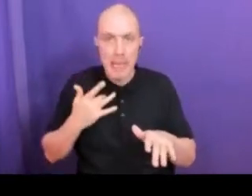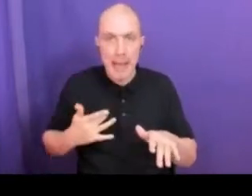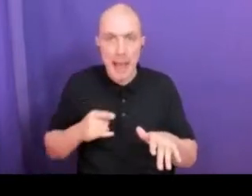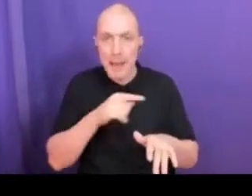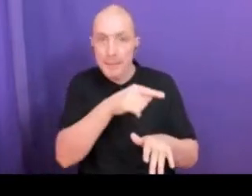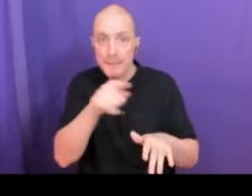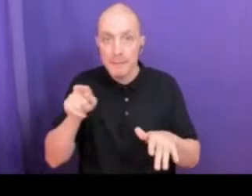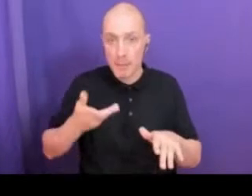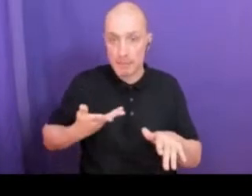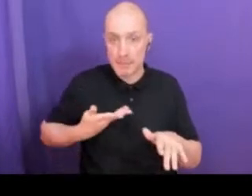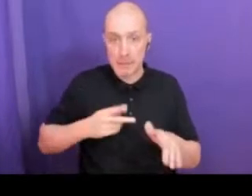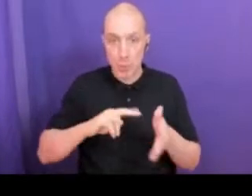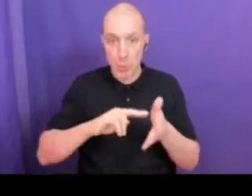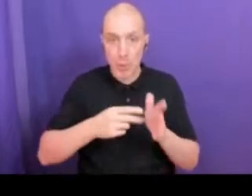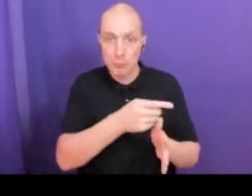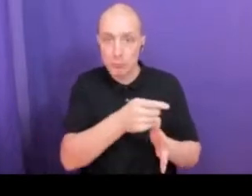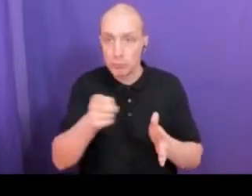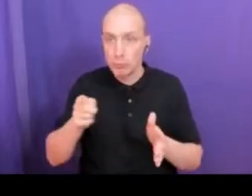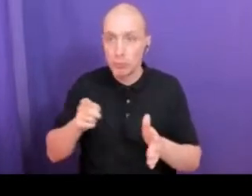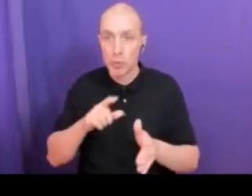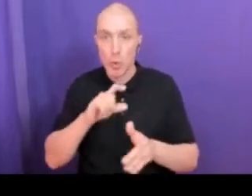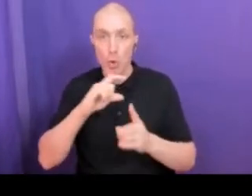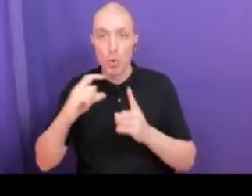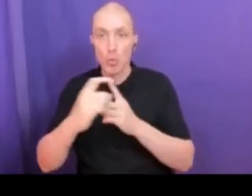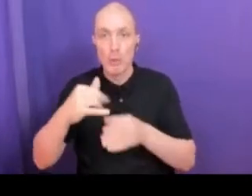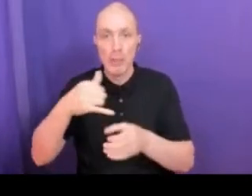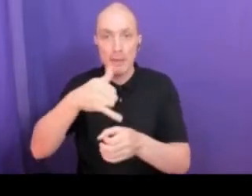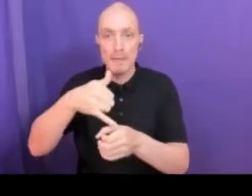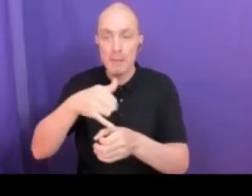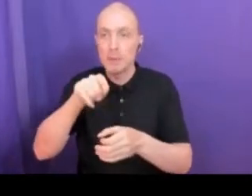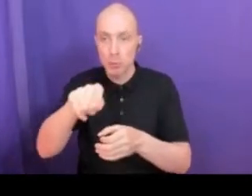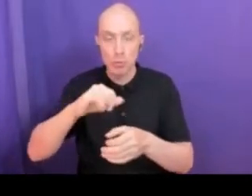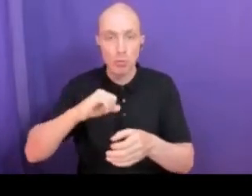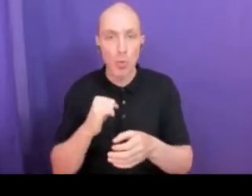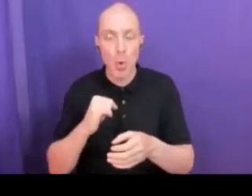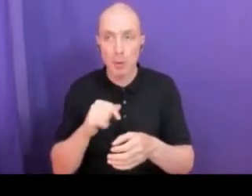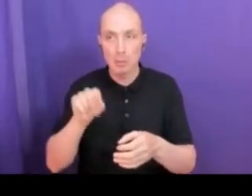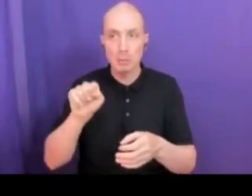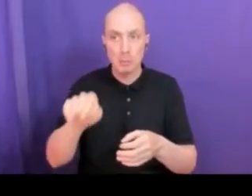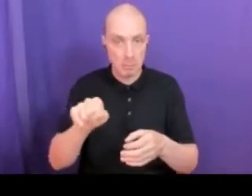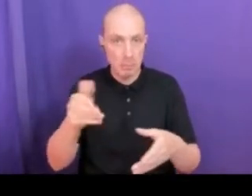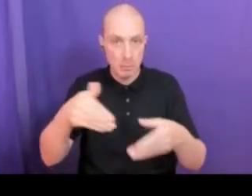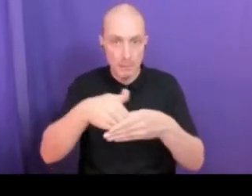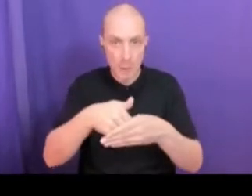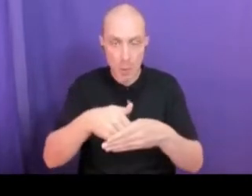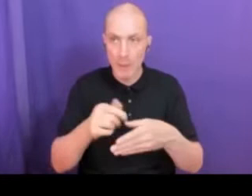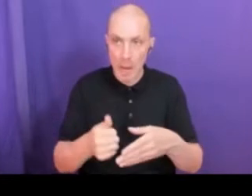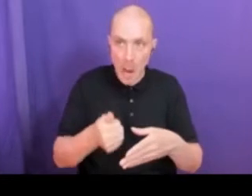Pharmacy Scotland to help shape the role that pharmacists can play in this broader conversation.